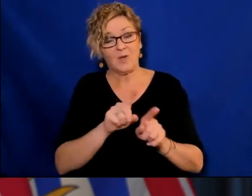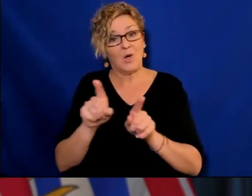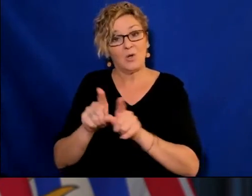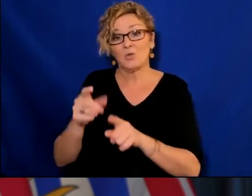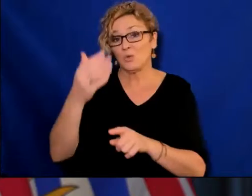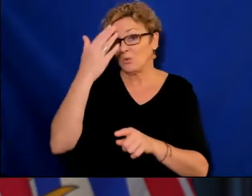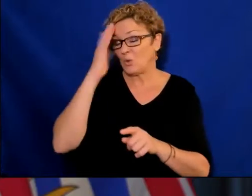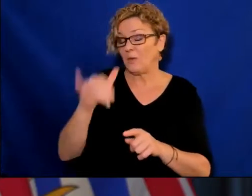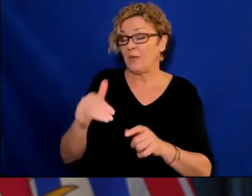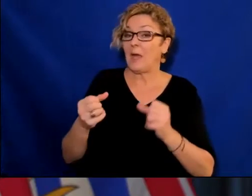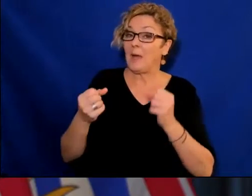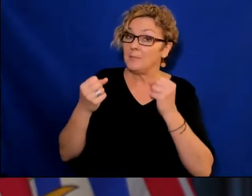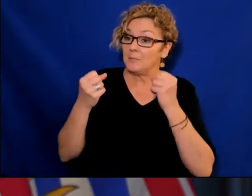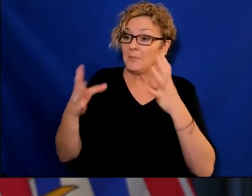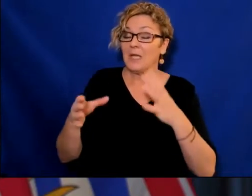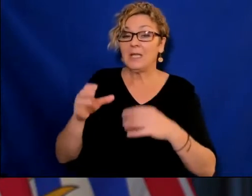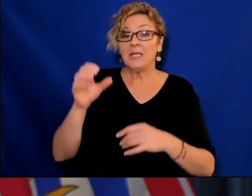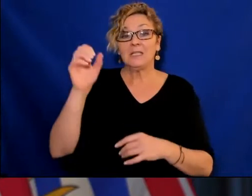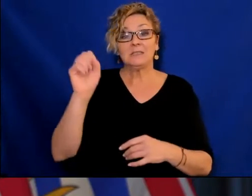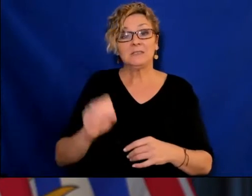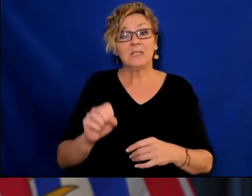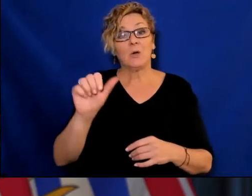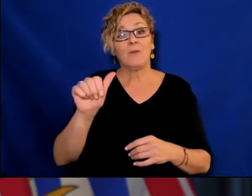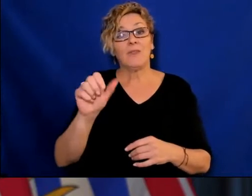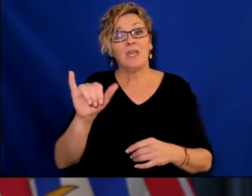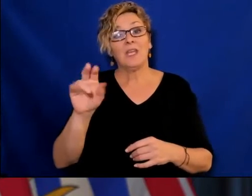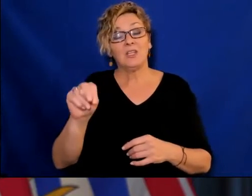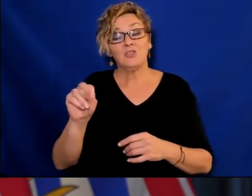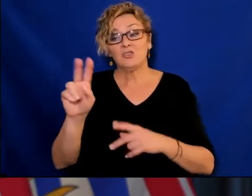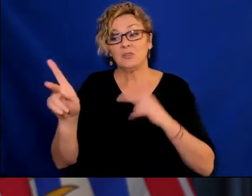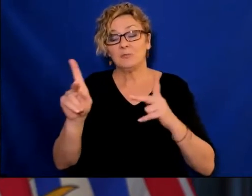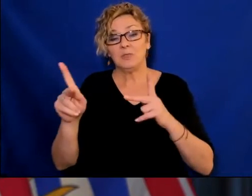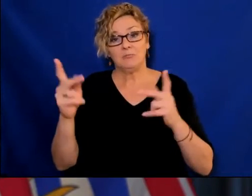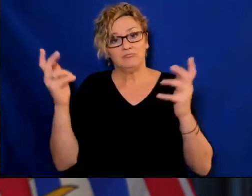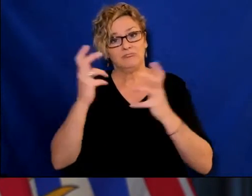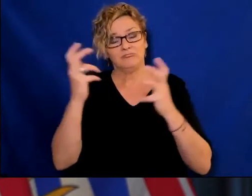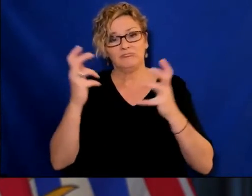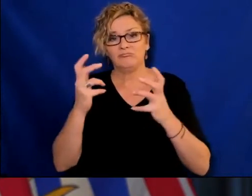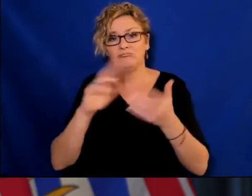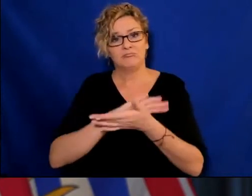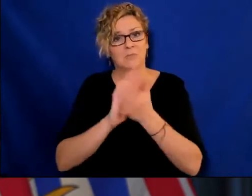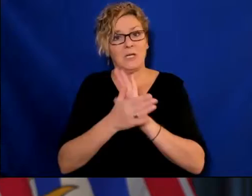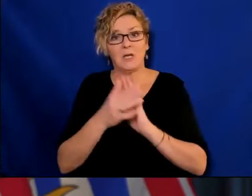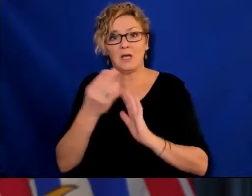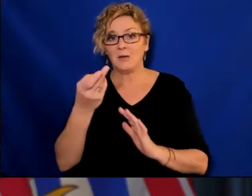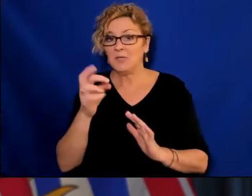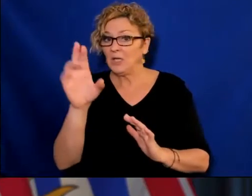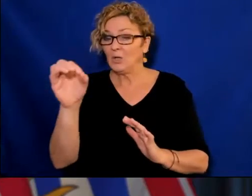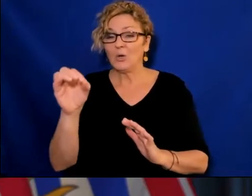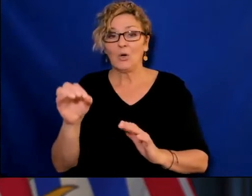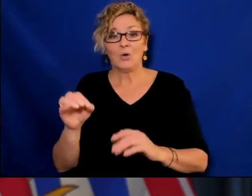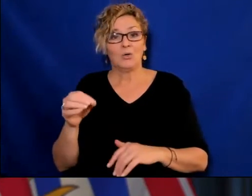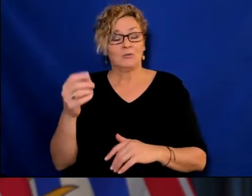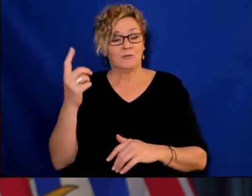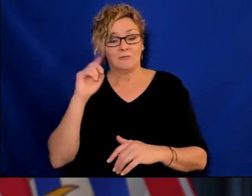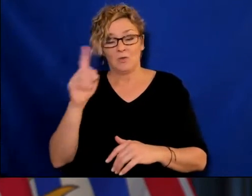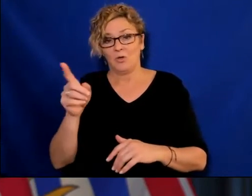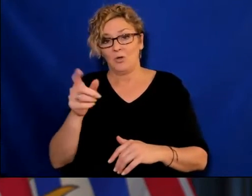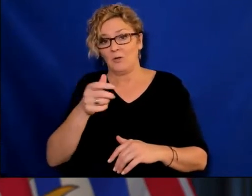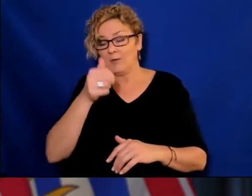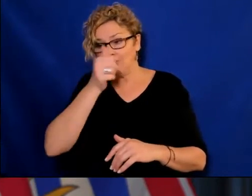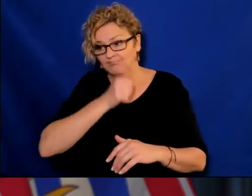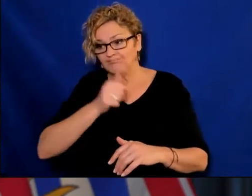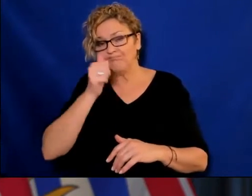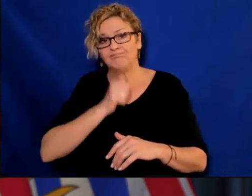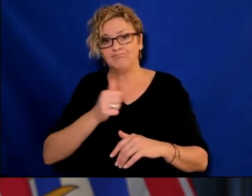been working day and night, whether it's in healthcare, whether it's keeping food on our tables. So it is one of the areas